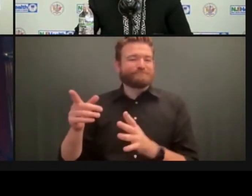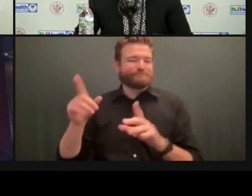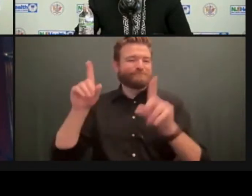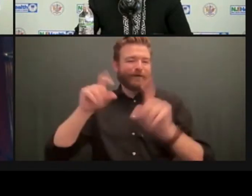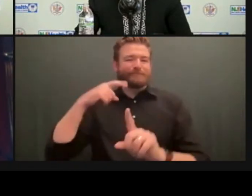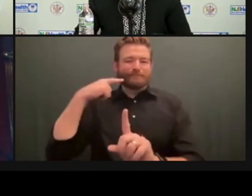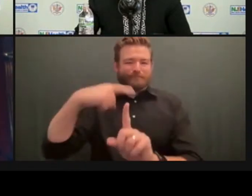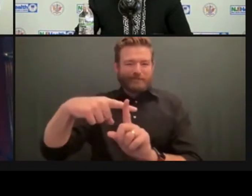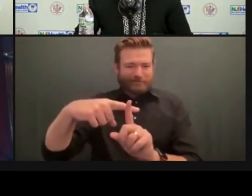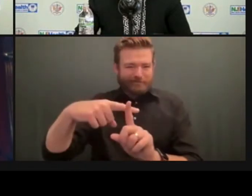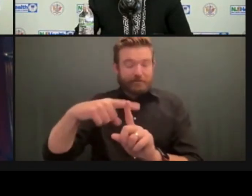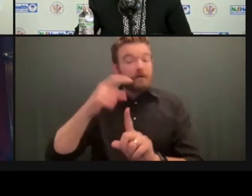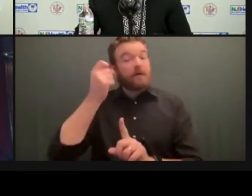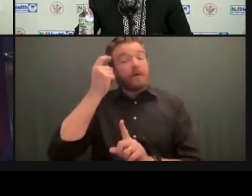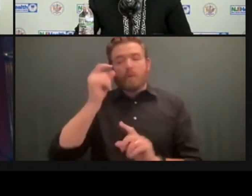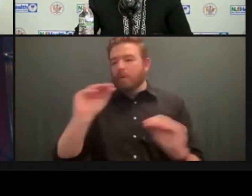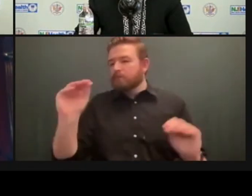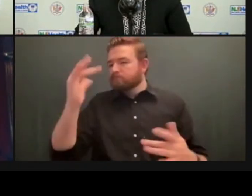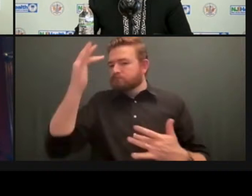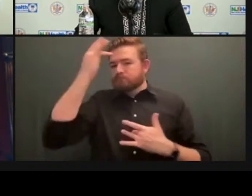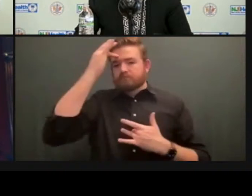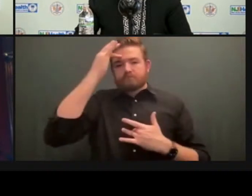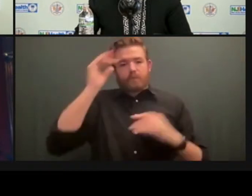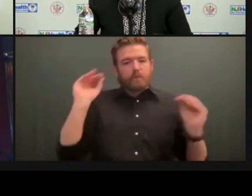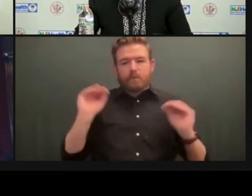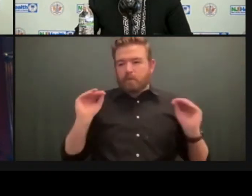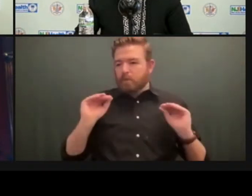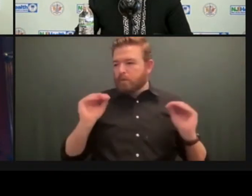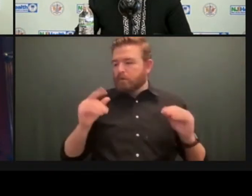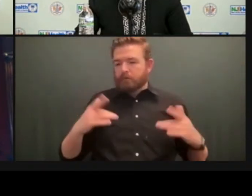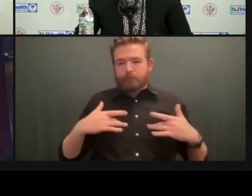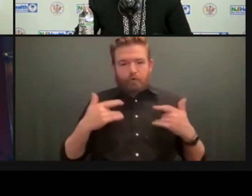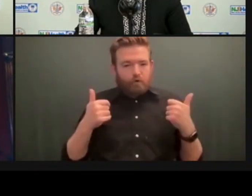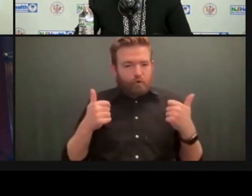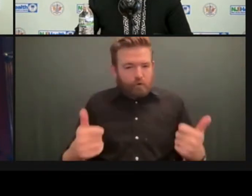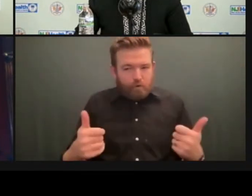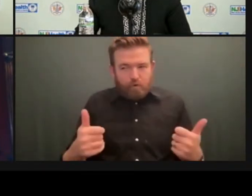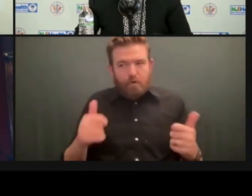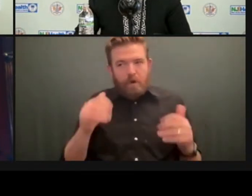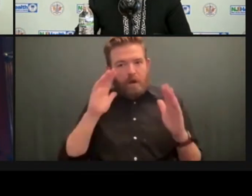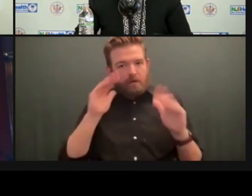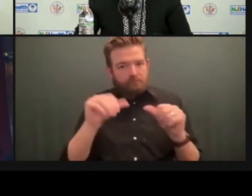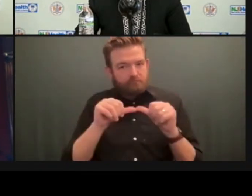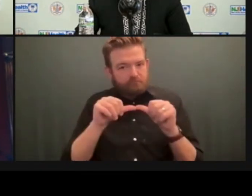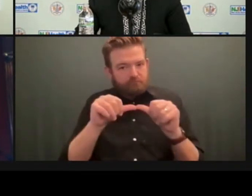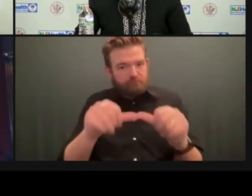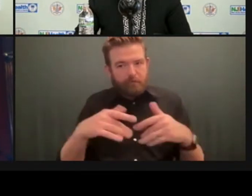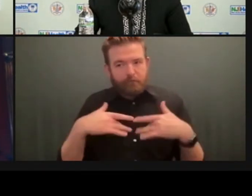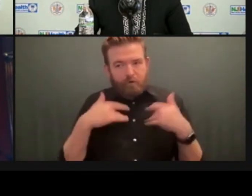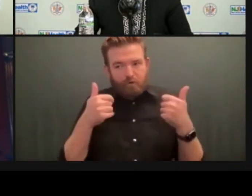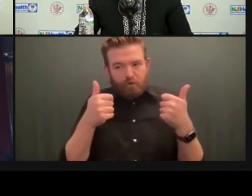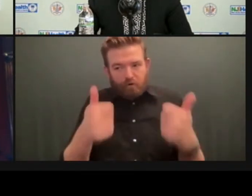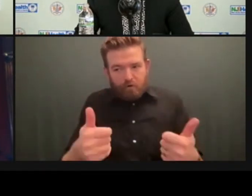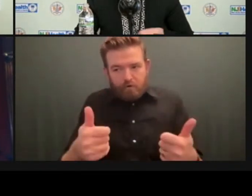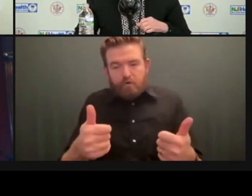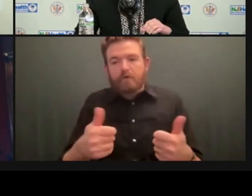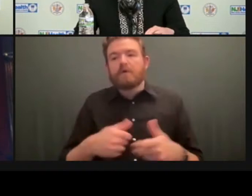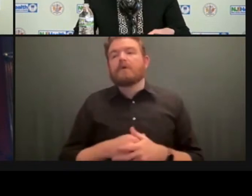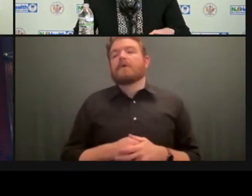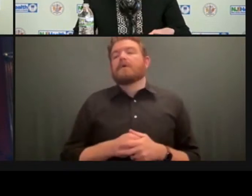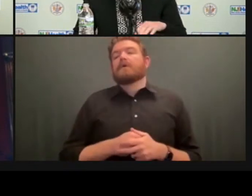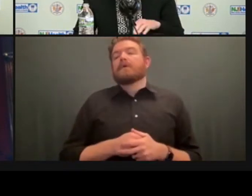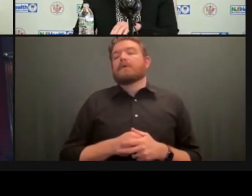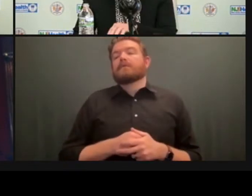good spirits, and God willing will remain so. But certainly this occurrence necessitated that we move today's briefing to its